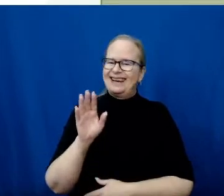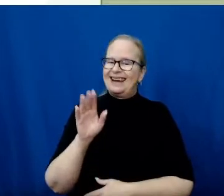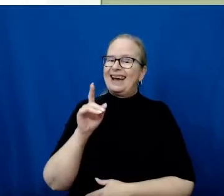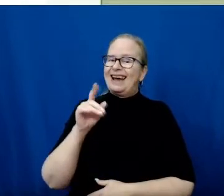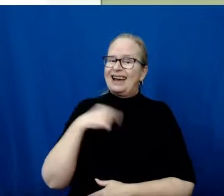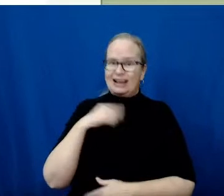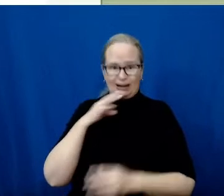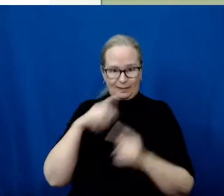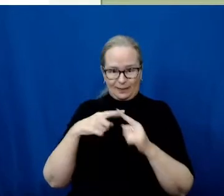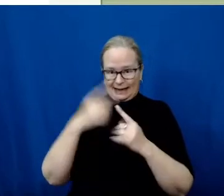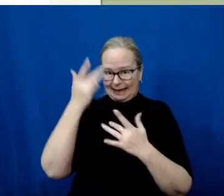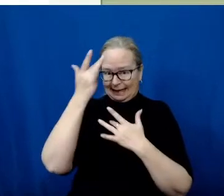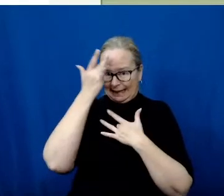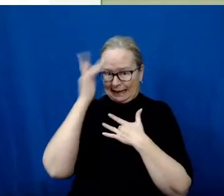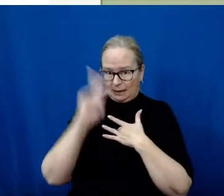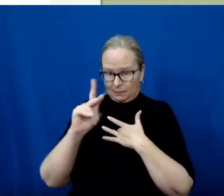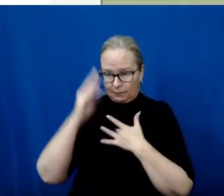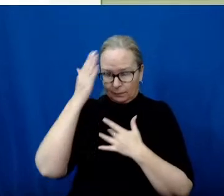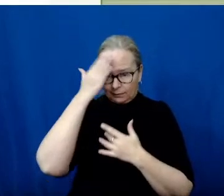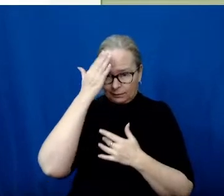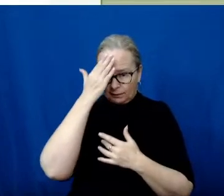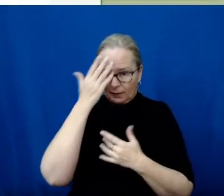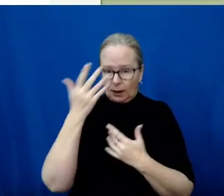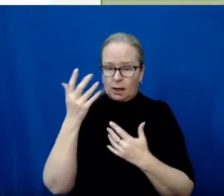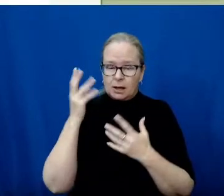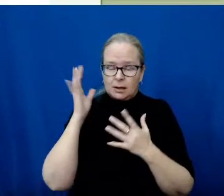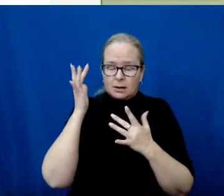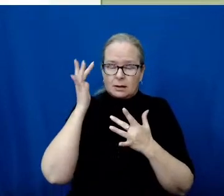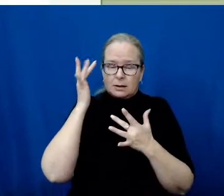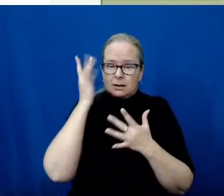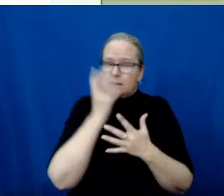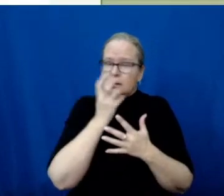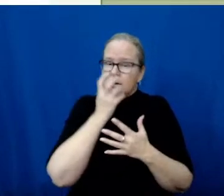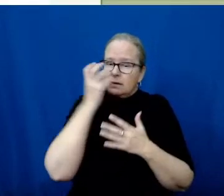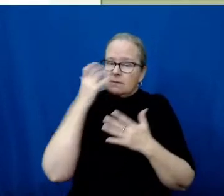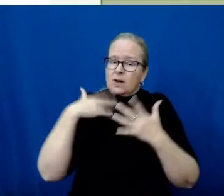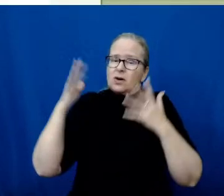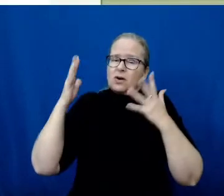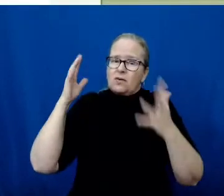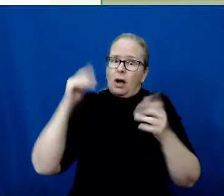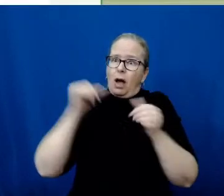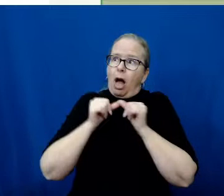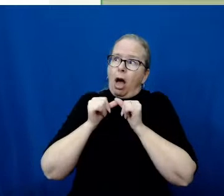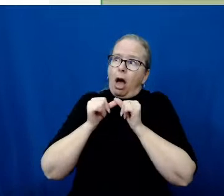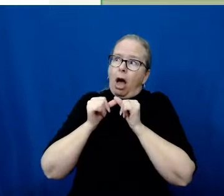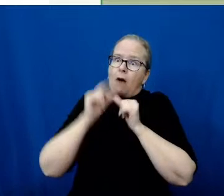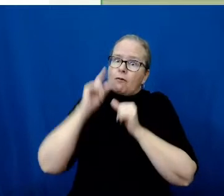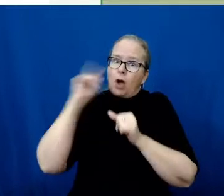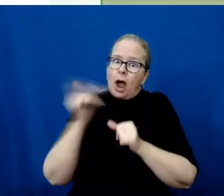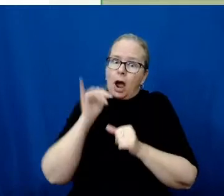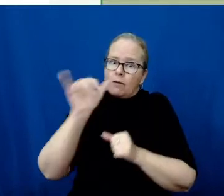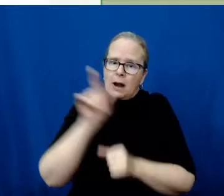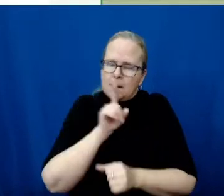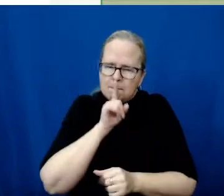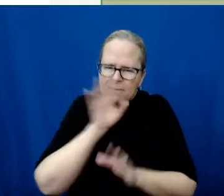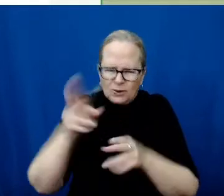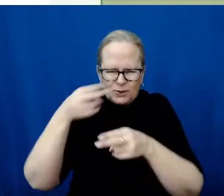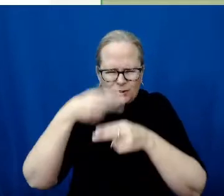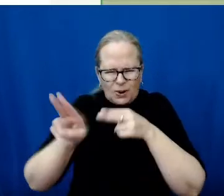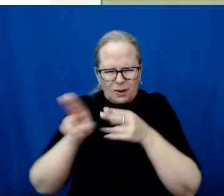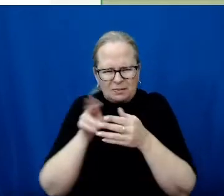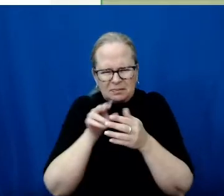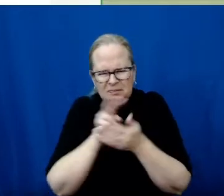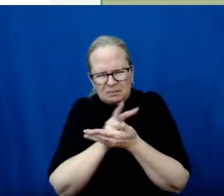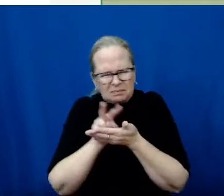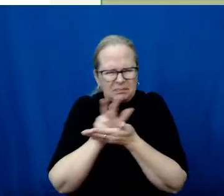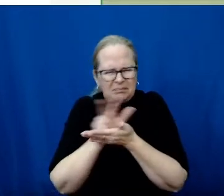tolerate, but it's not forever. It's just for a few weeks, if that. So get that going. And then, because we live in a